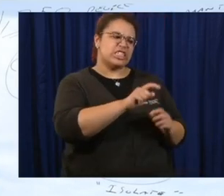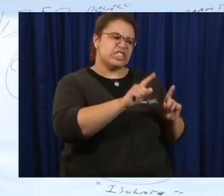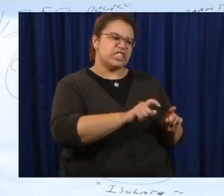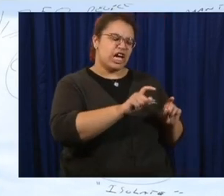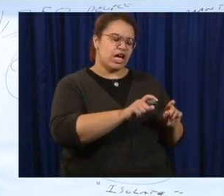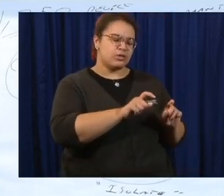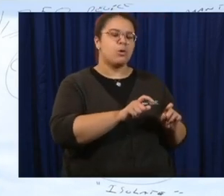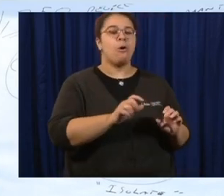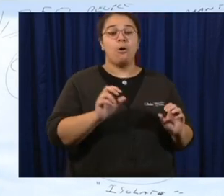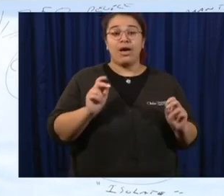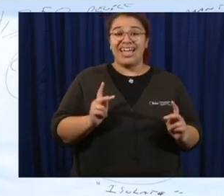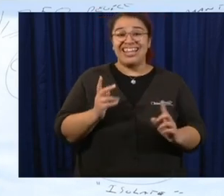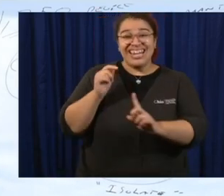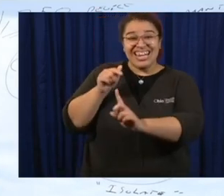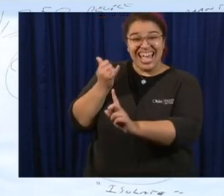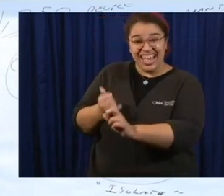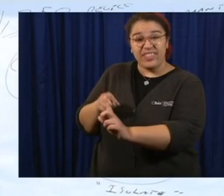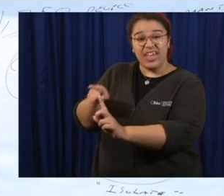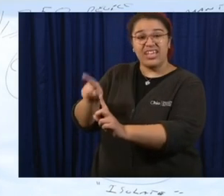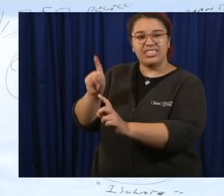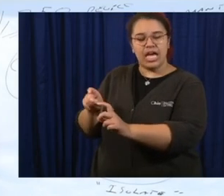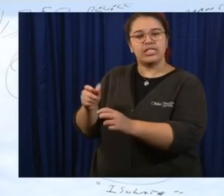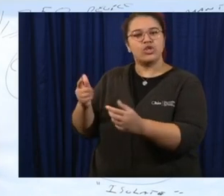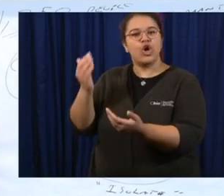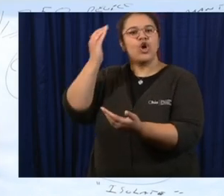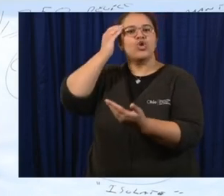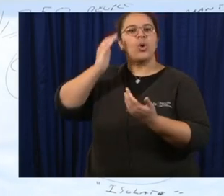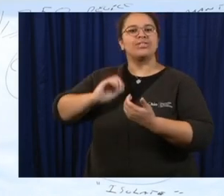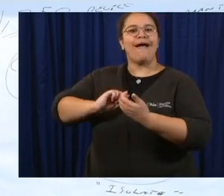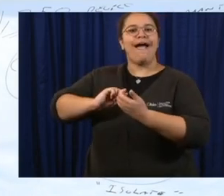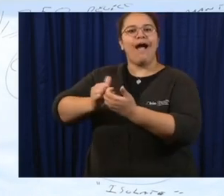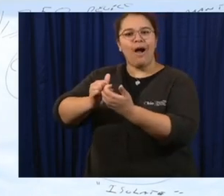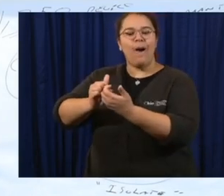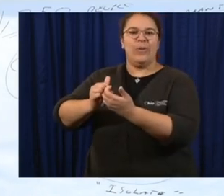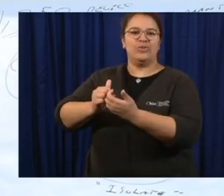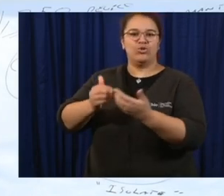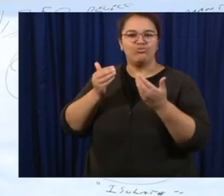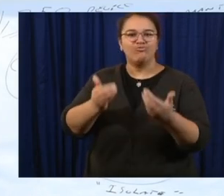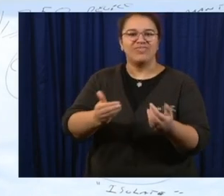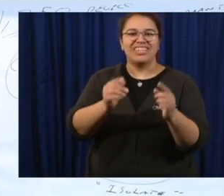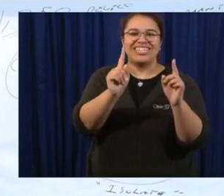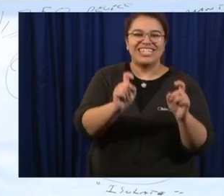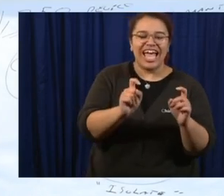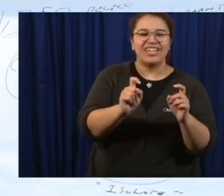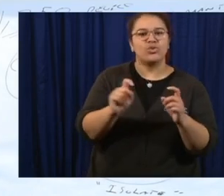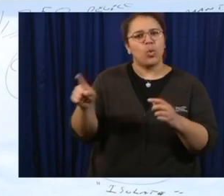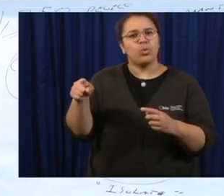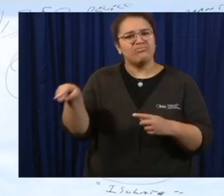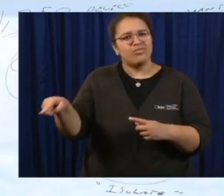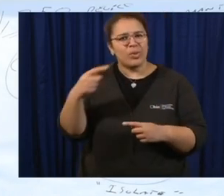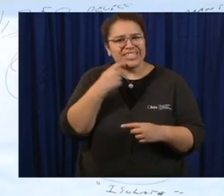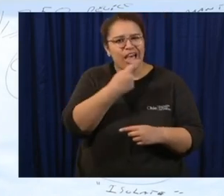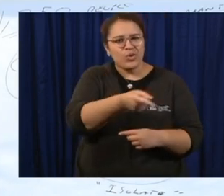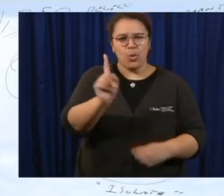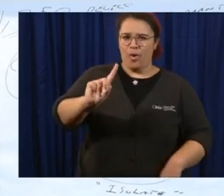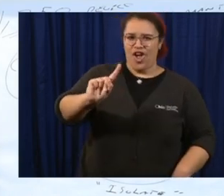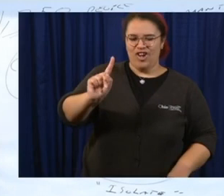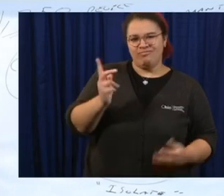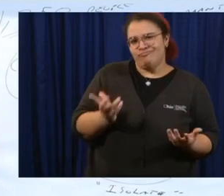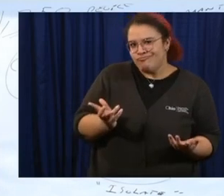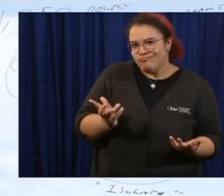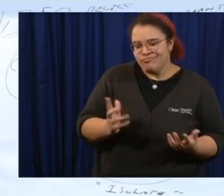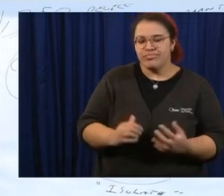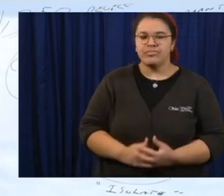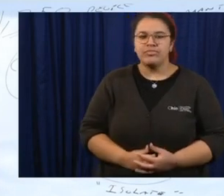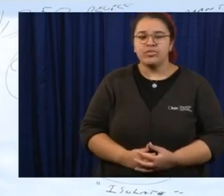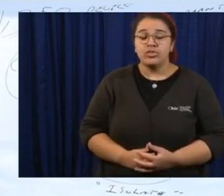to have that test done or tell you where you can get that test done. So, with